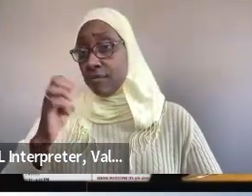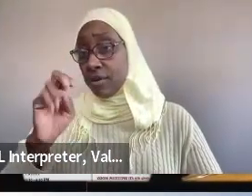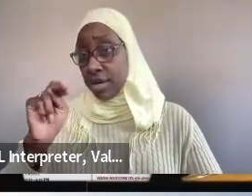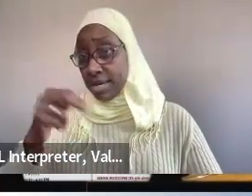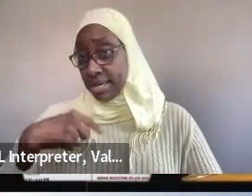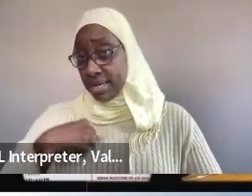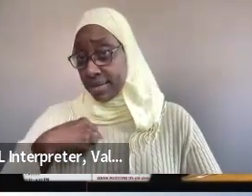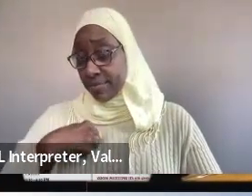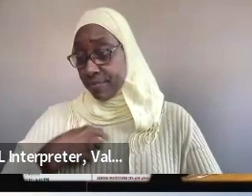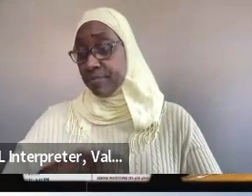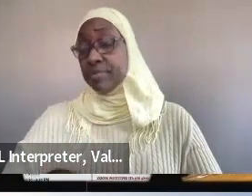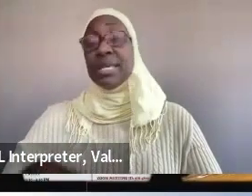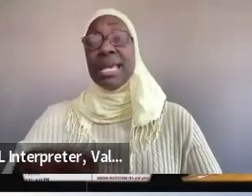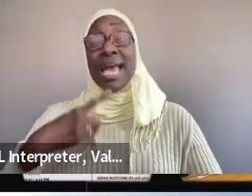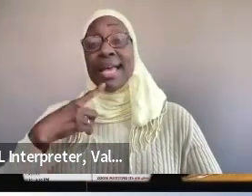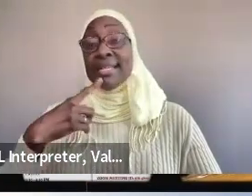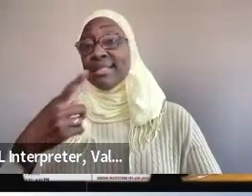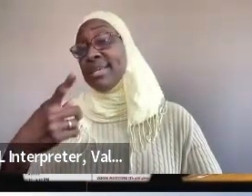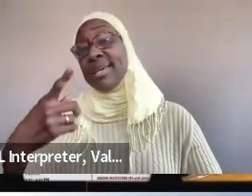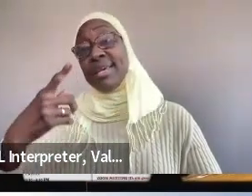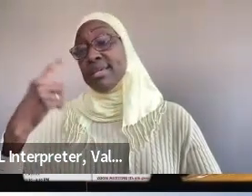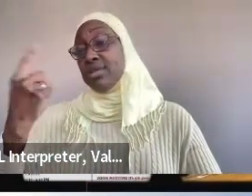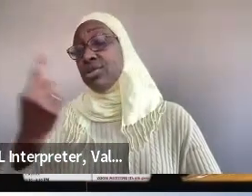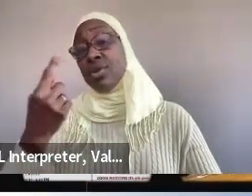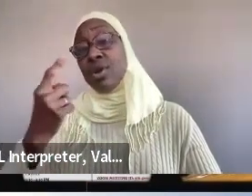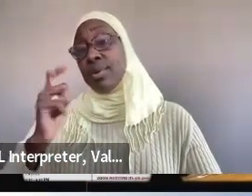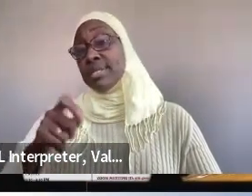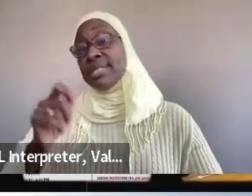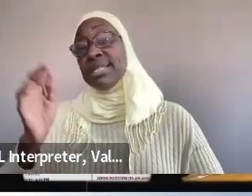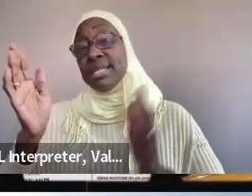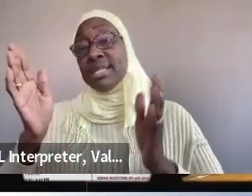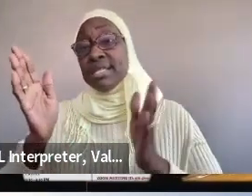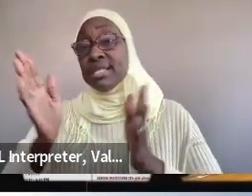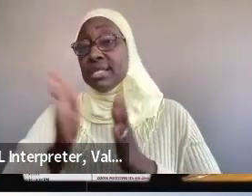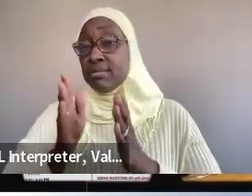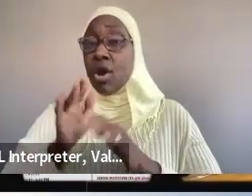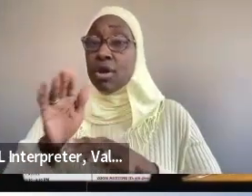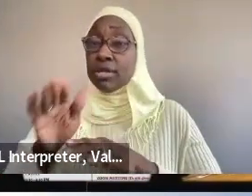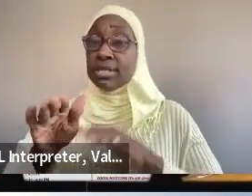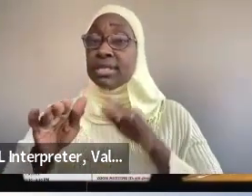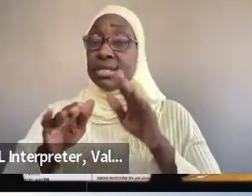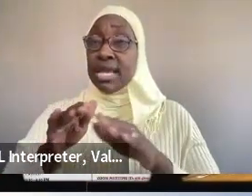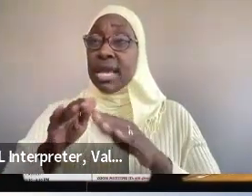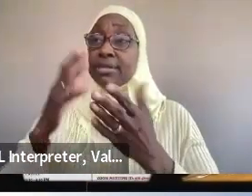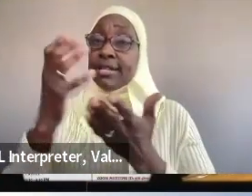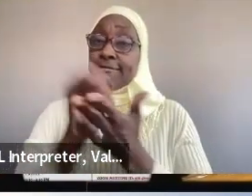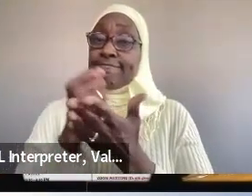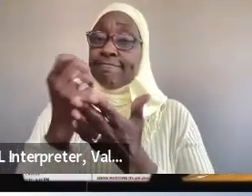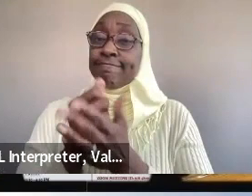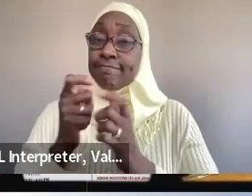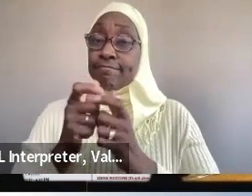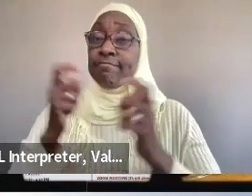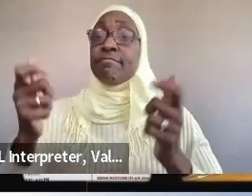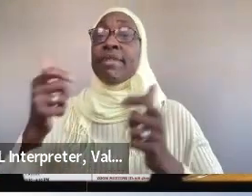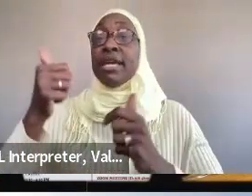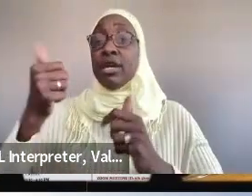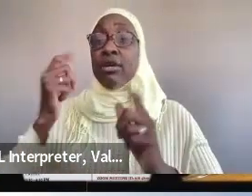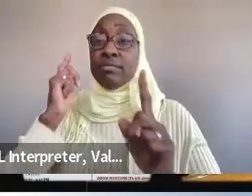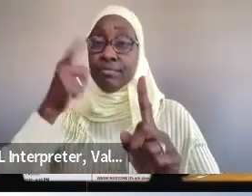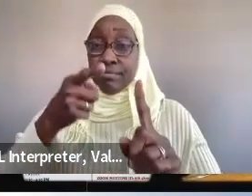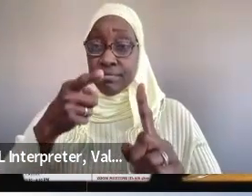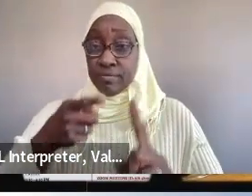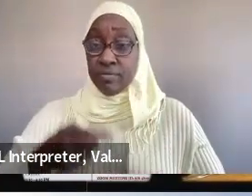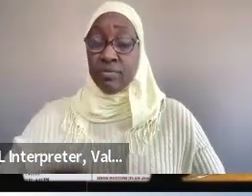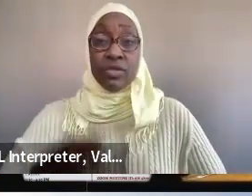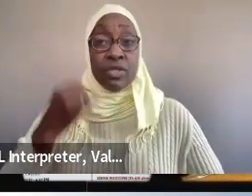steps to reach a bigger milestone. So even if you just record yourself and talk about disability related